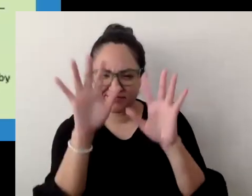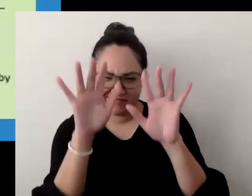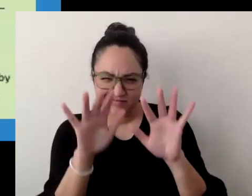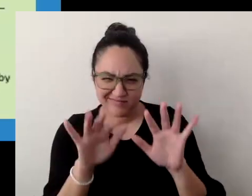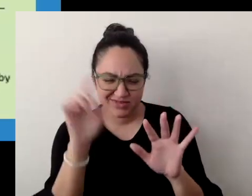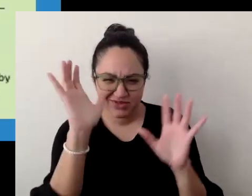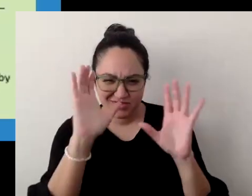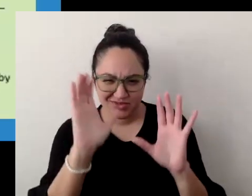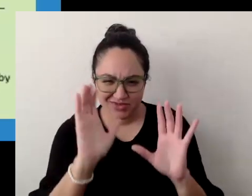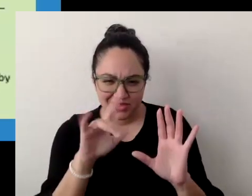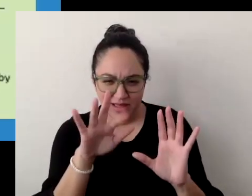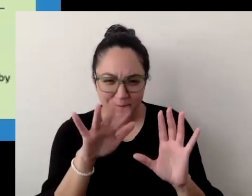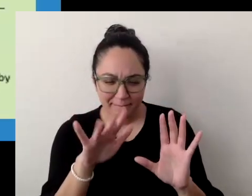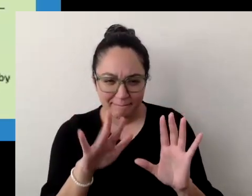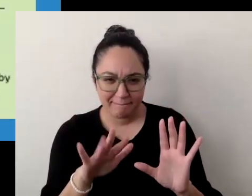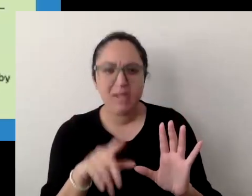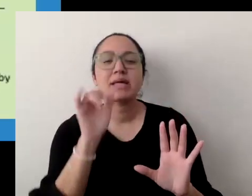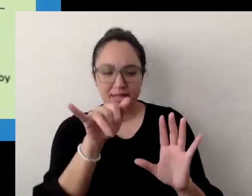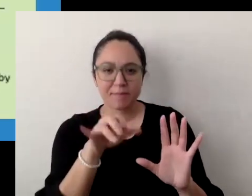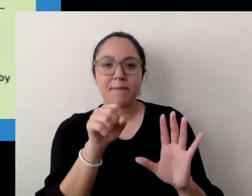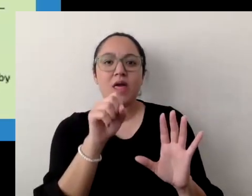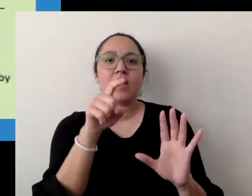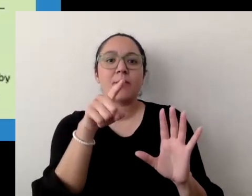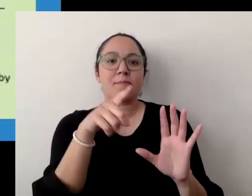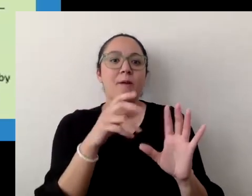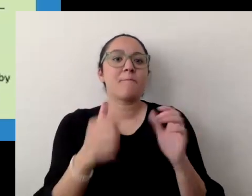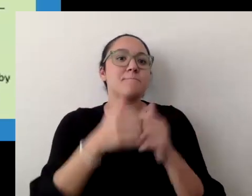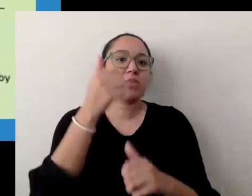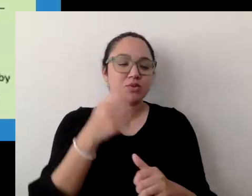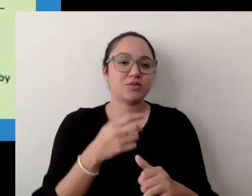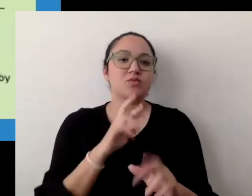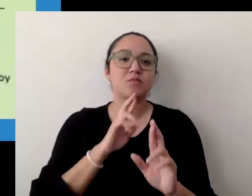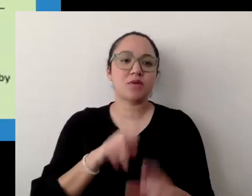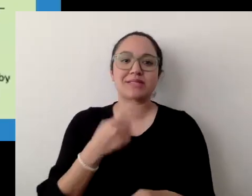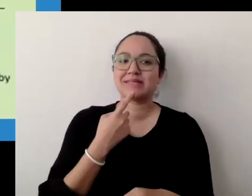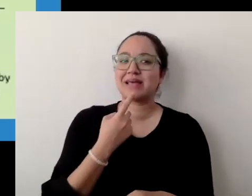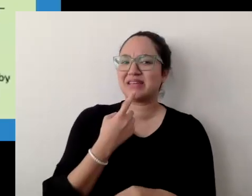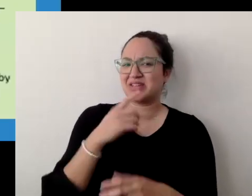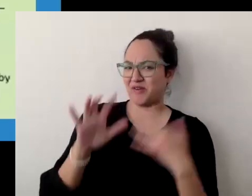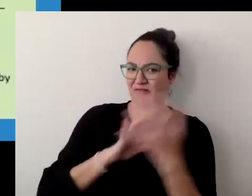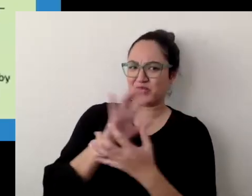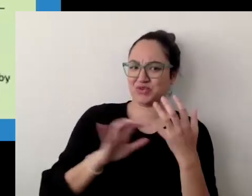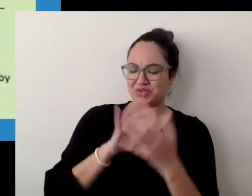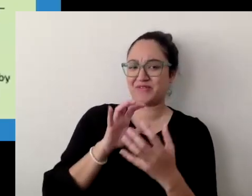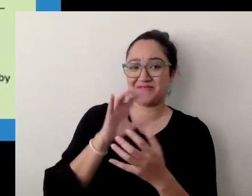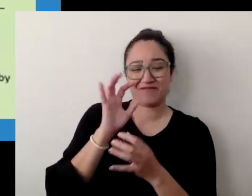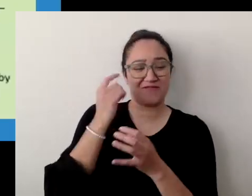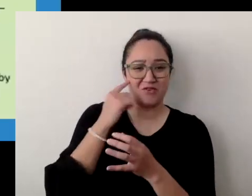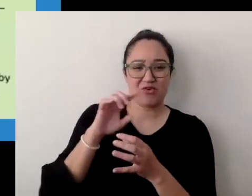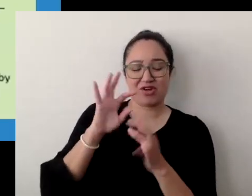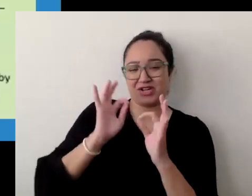here. Uh, yeah, so most respondents felt these terms caused confusion while interpreting,